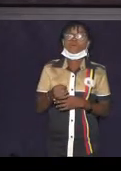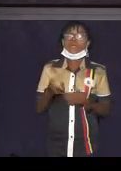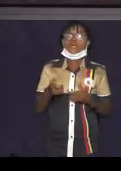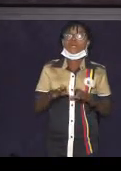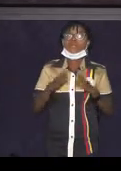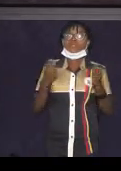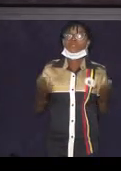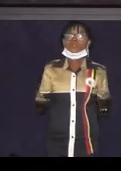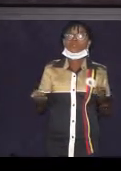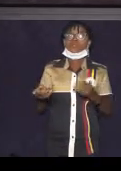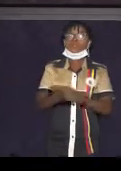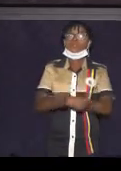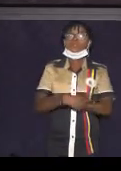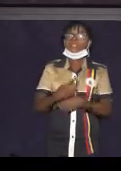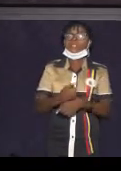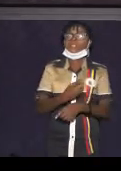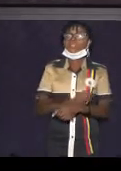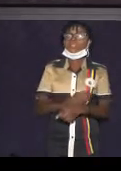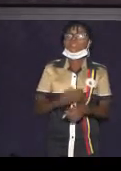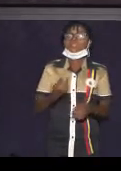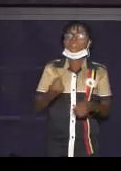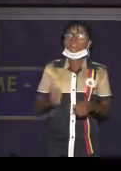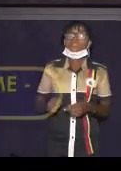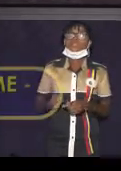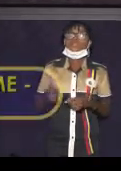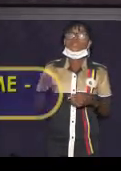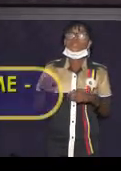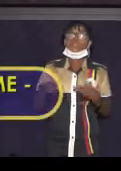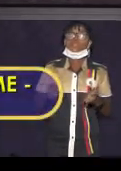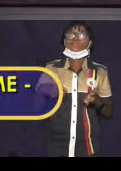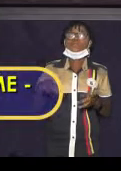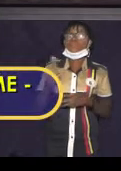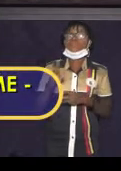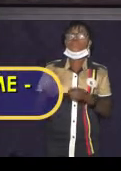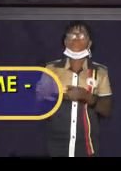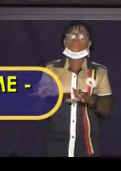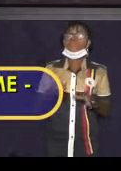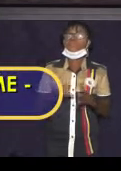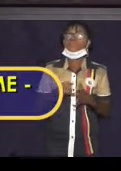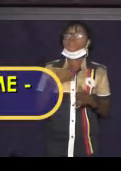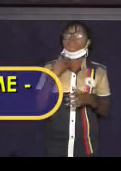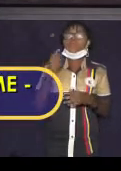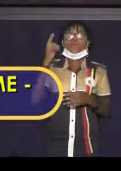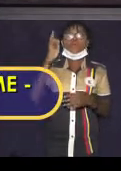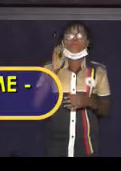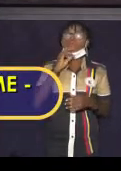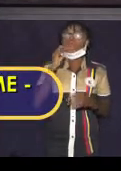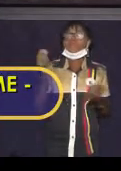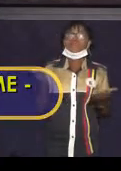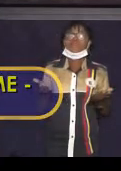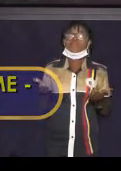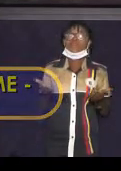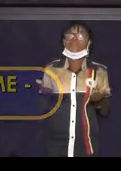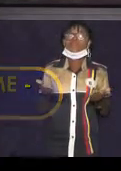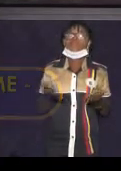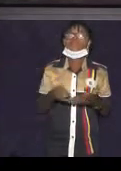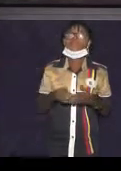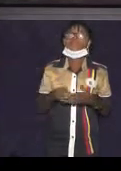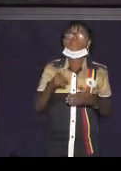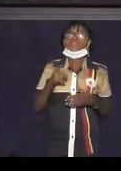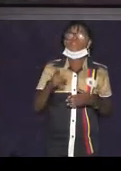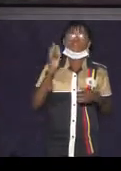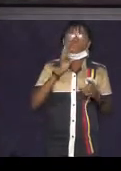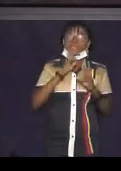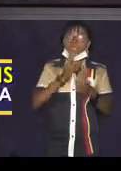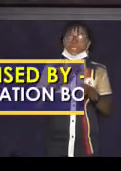open today's lesson the usual way we've been opening our lessons. Uncle Popo is here. Your response is,